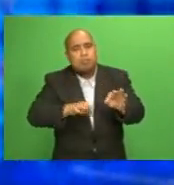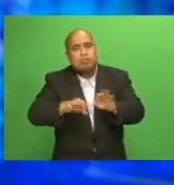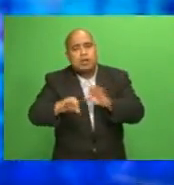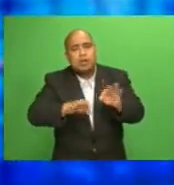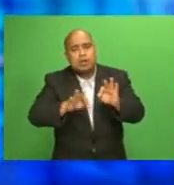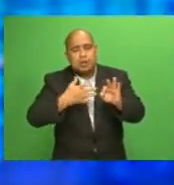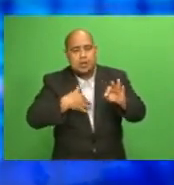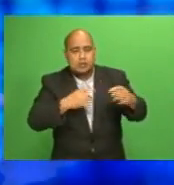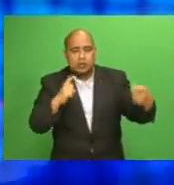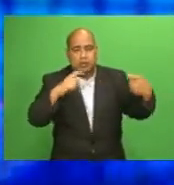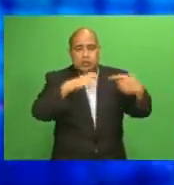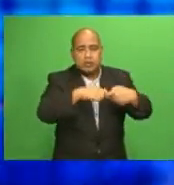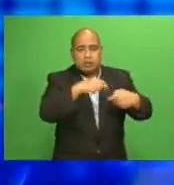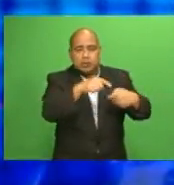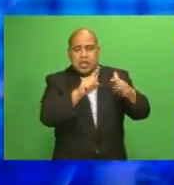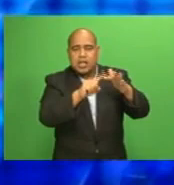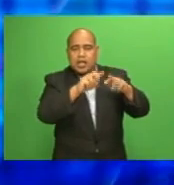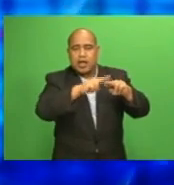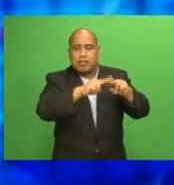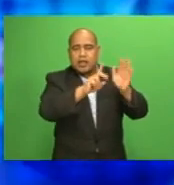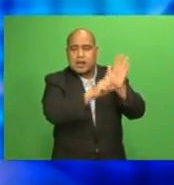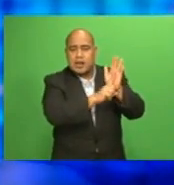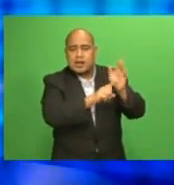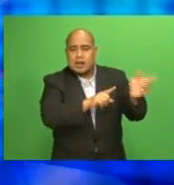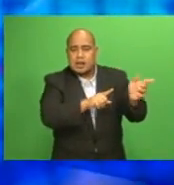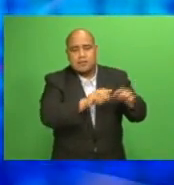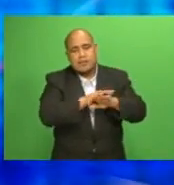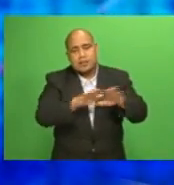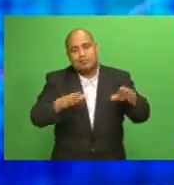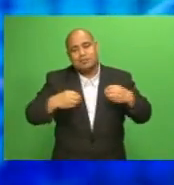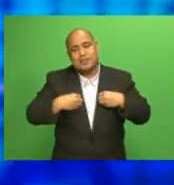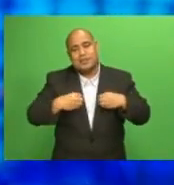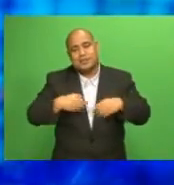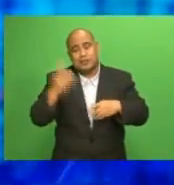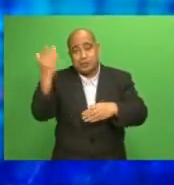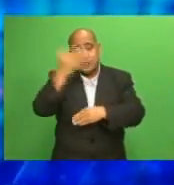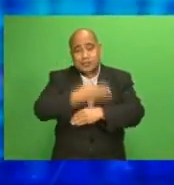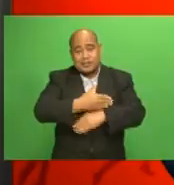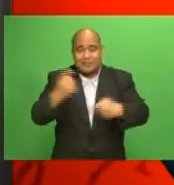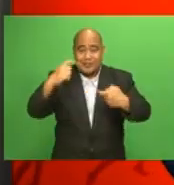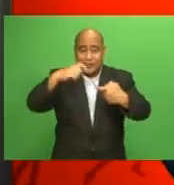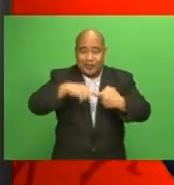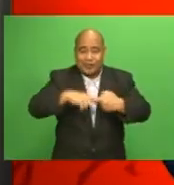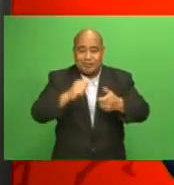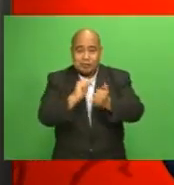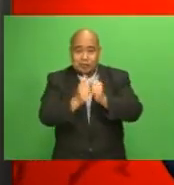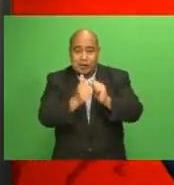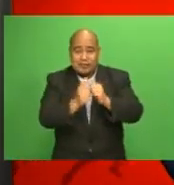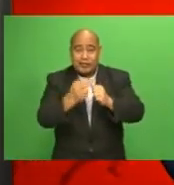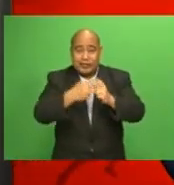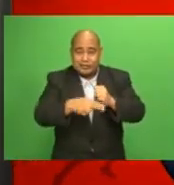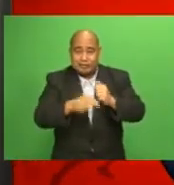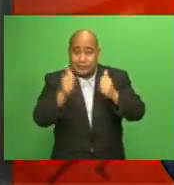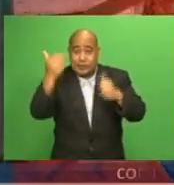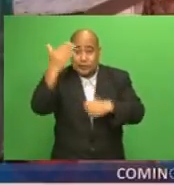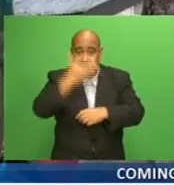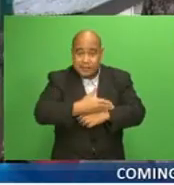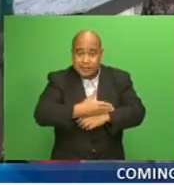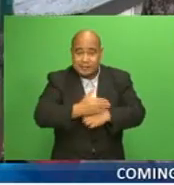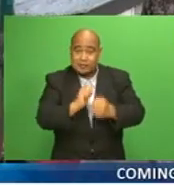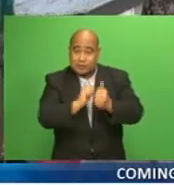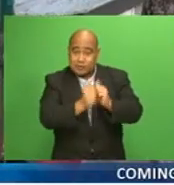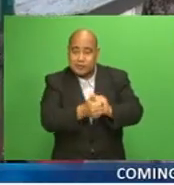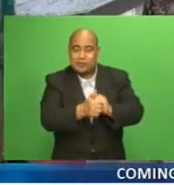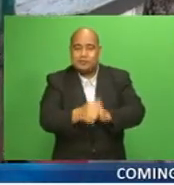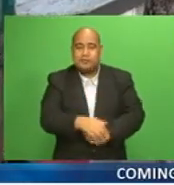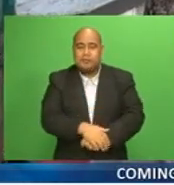grid. That's it from Business Tonight. We now join Aquila with the latest in sports. Good evening. In Sports Tonight,